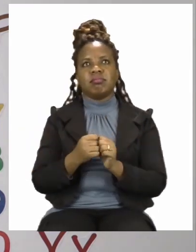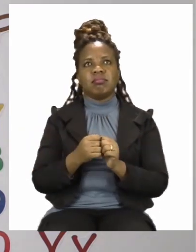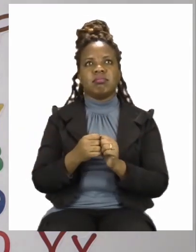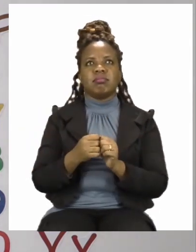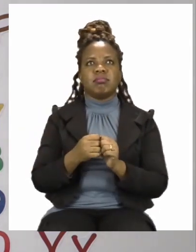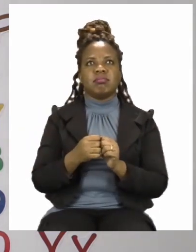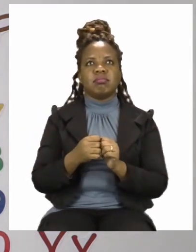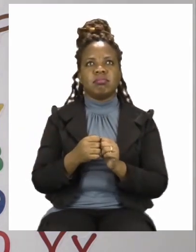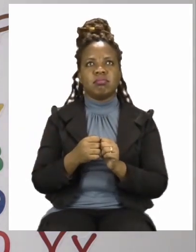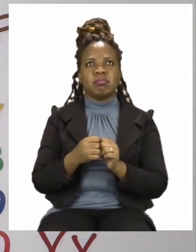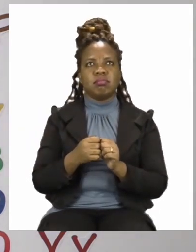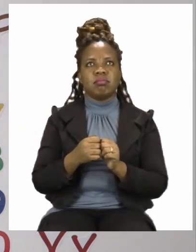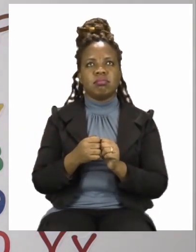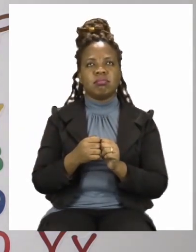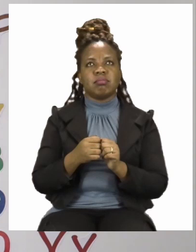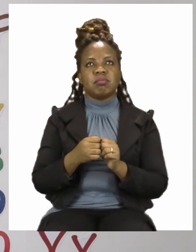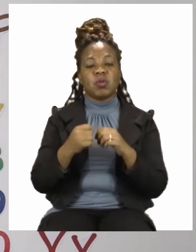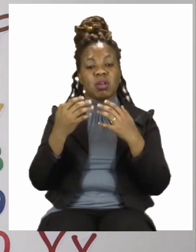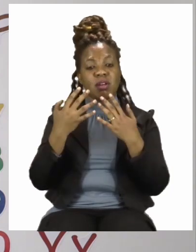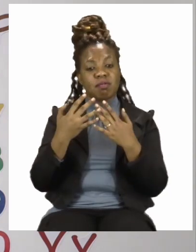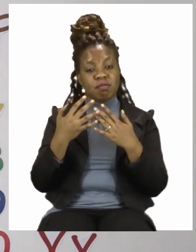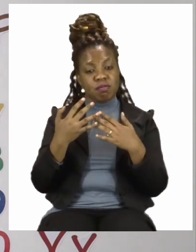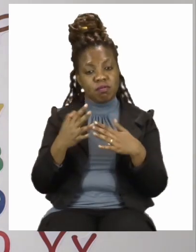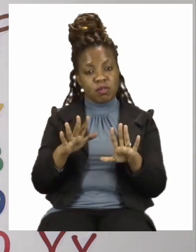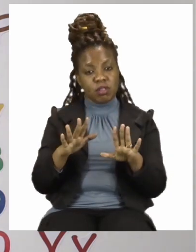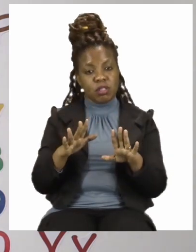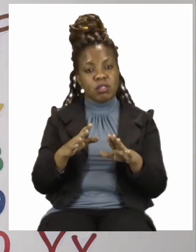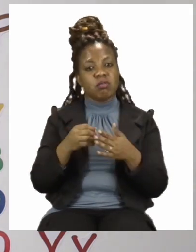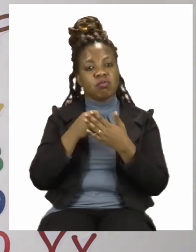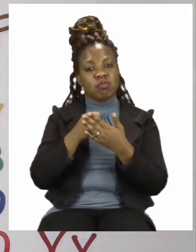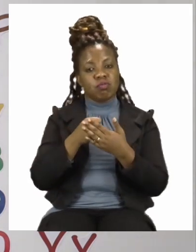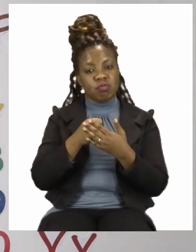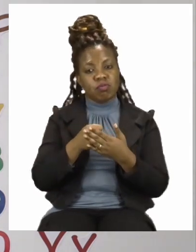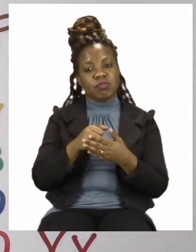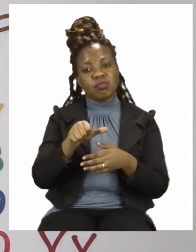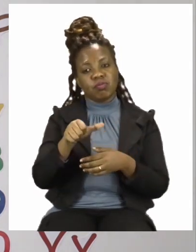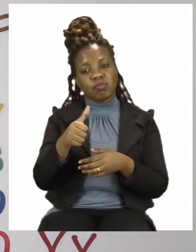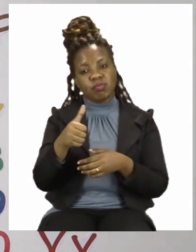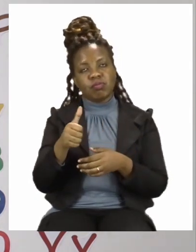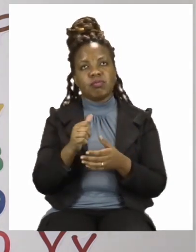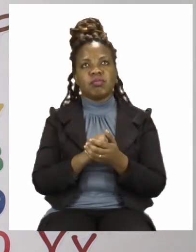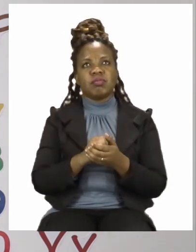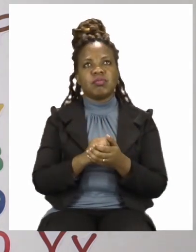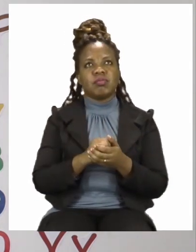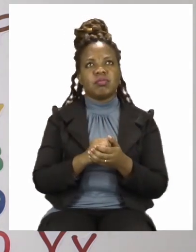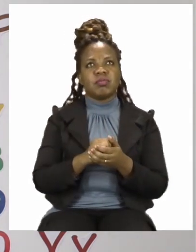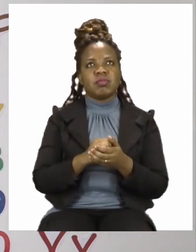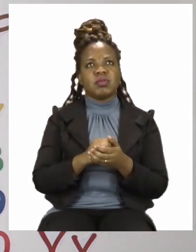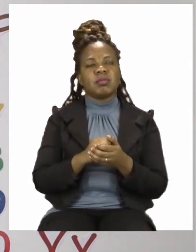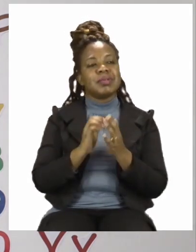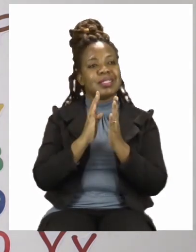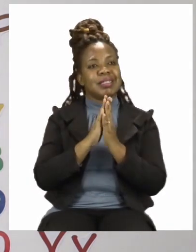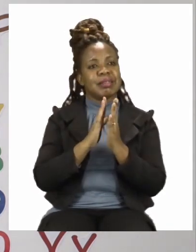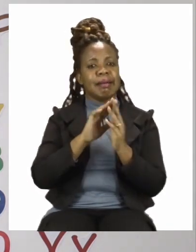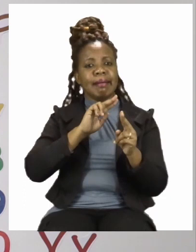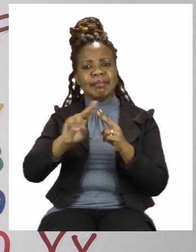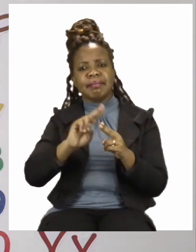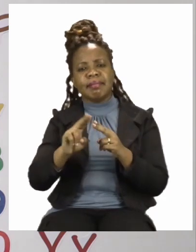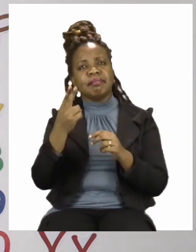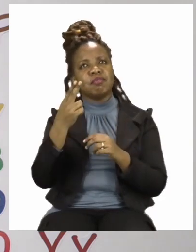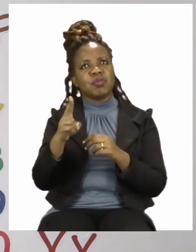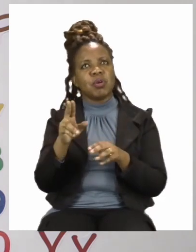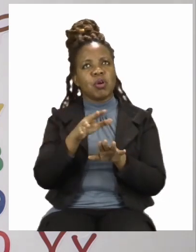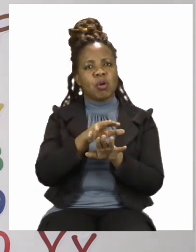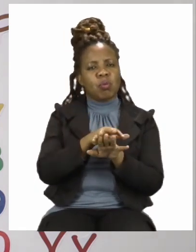go and try the rest of them. Remember our rules, take your time, and when you are done, please